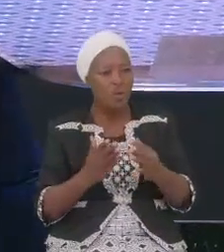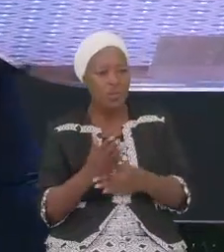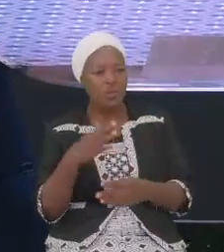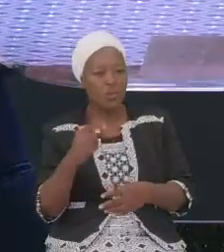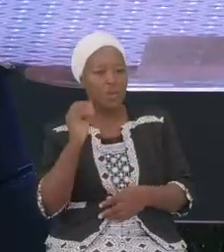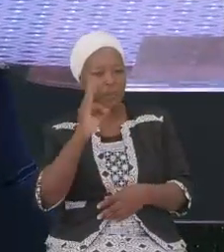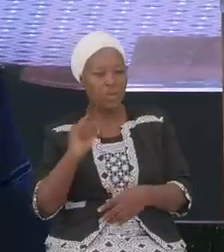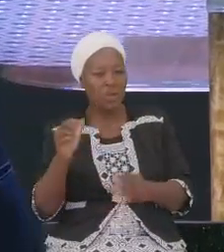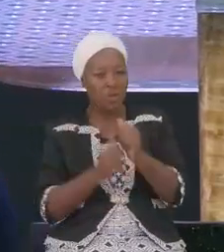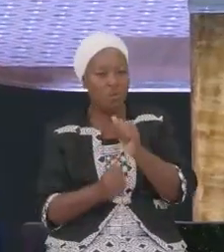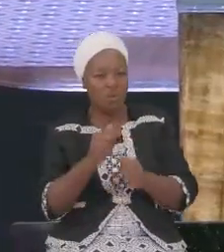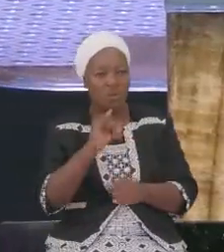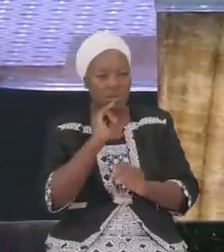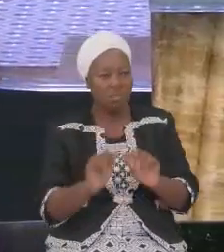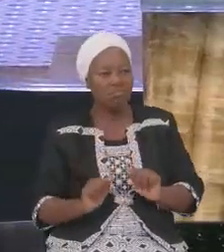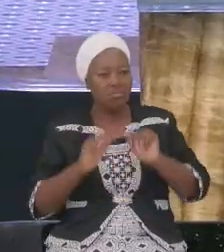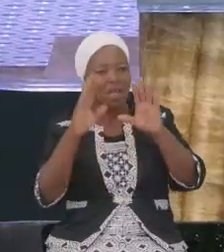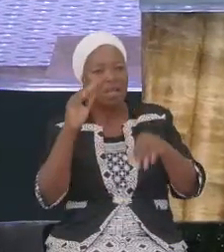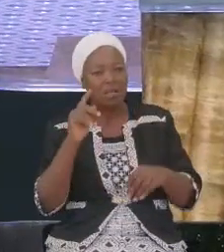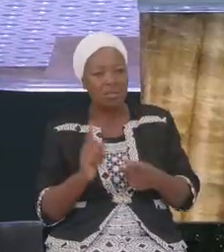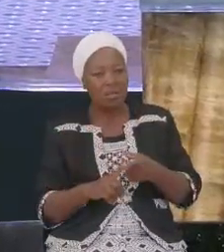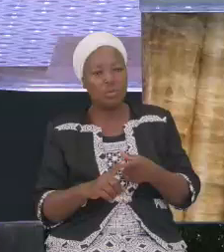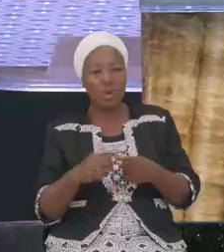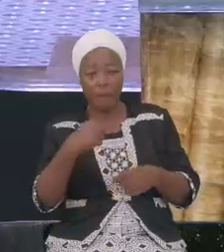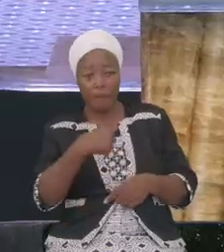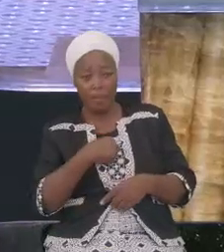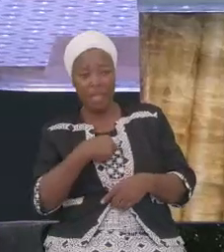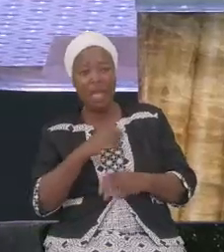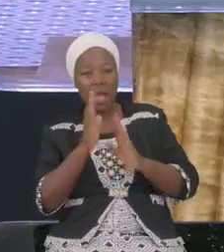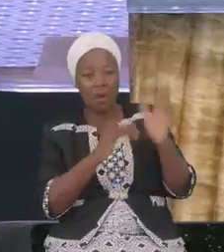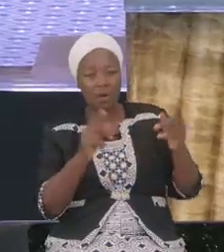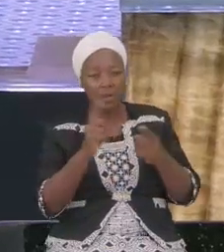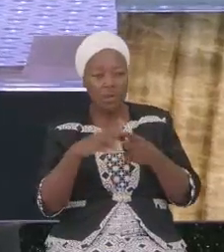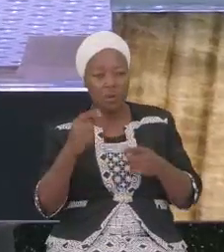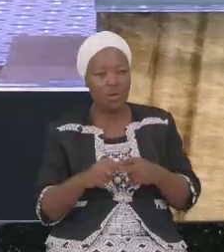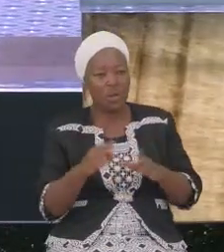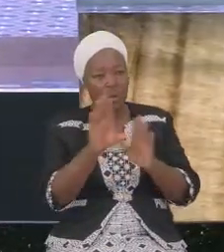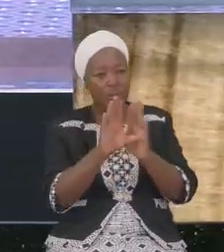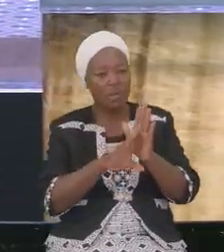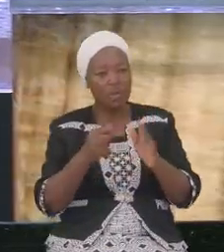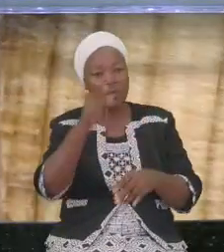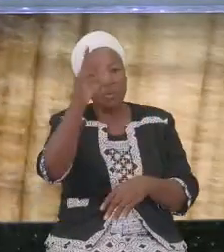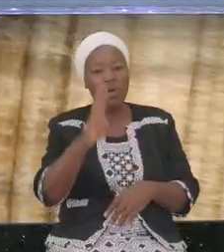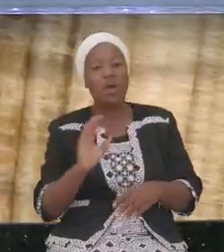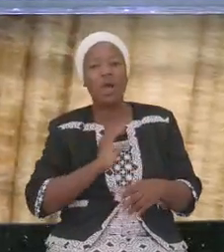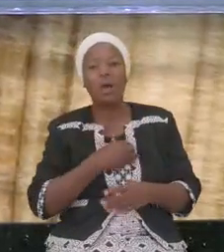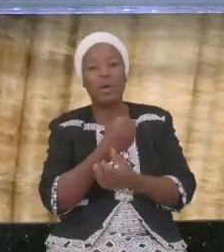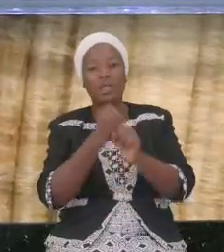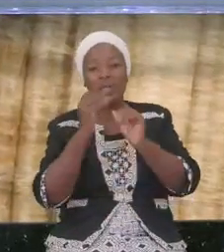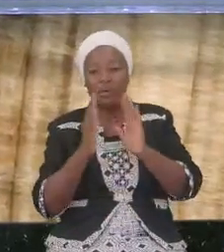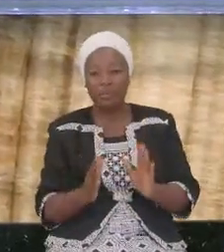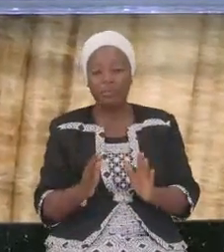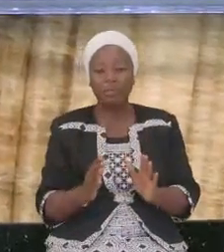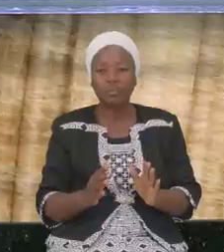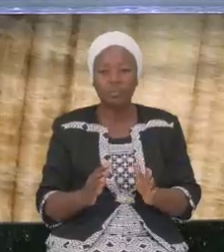preaching which is committed unto me according to the commandment of God our Savior.